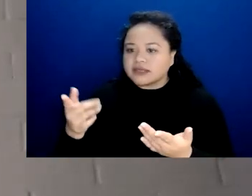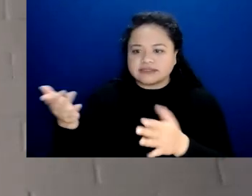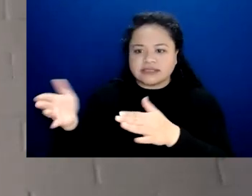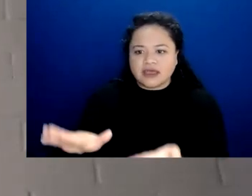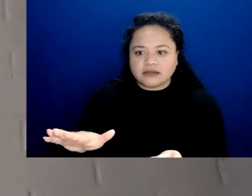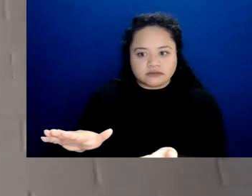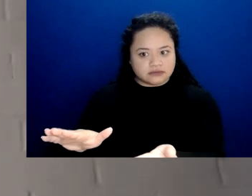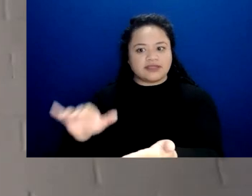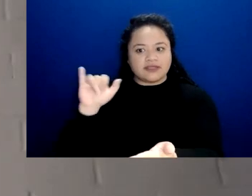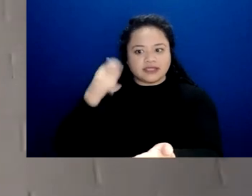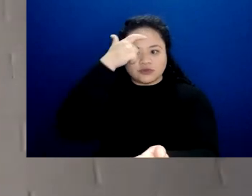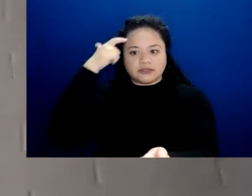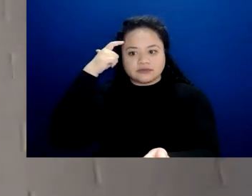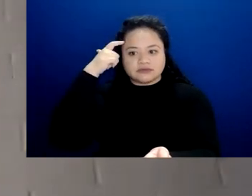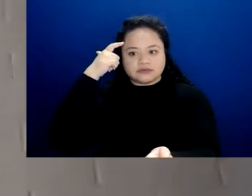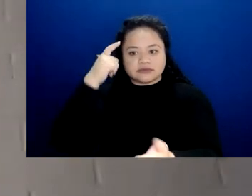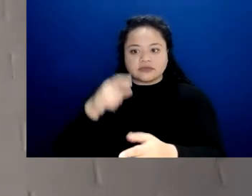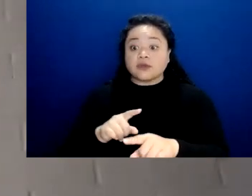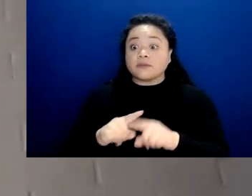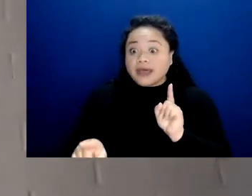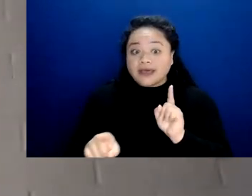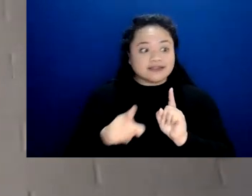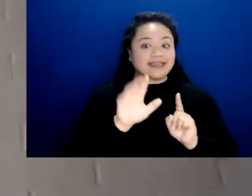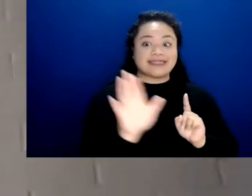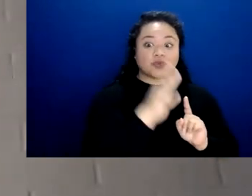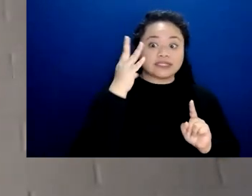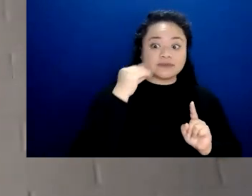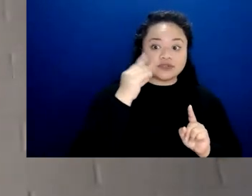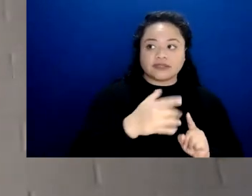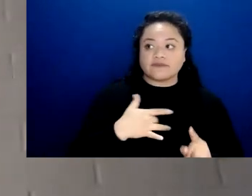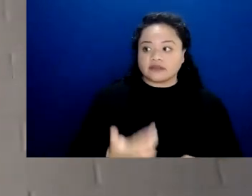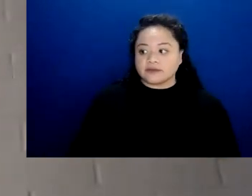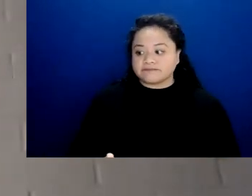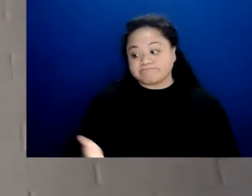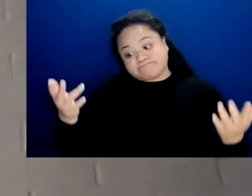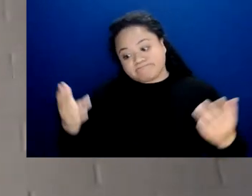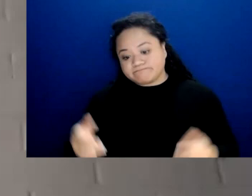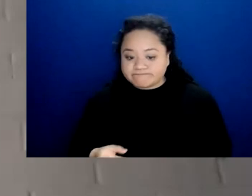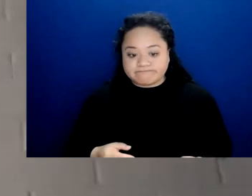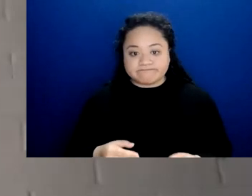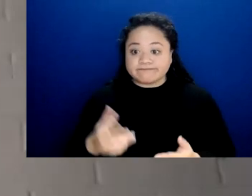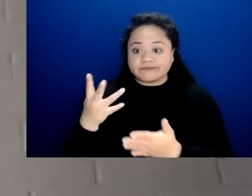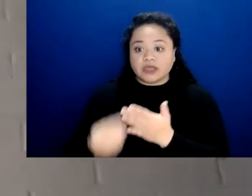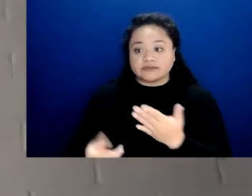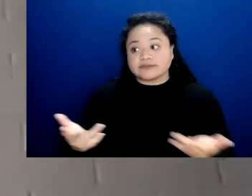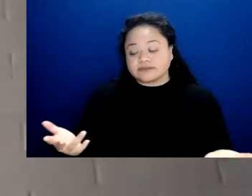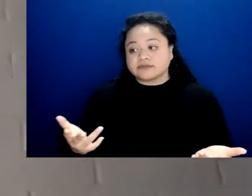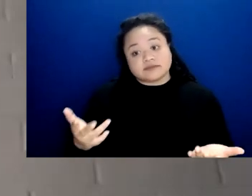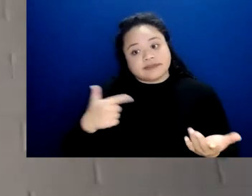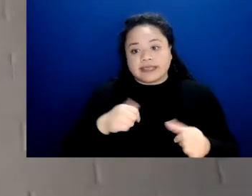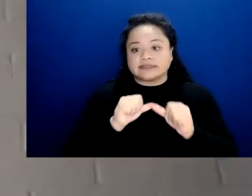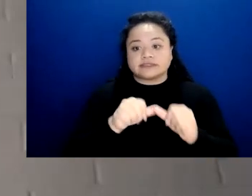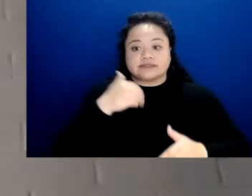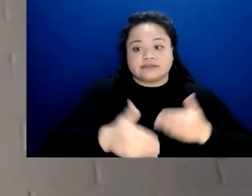I just lost a friend. It is what it is. And I keep moving on. You know, and that's the burden of